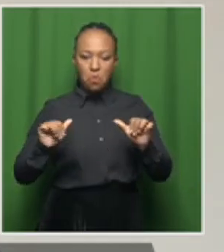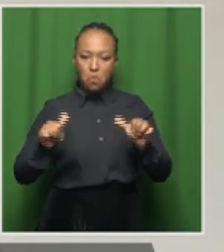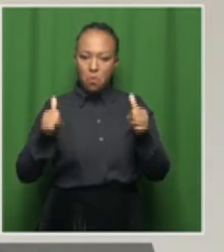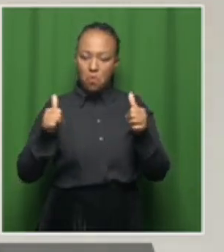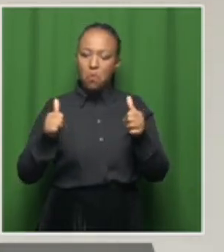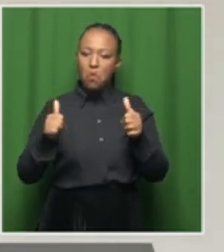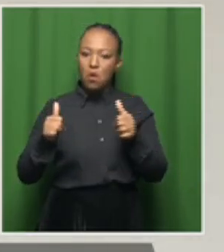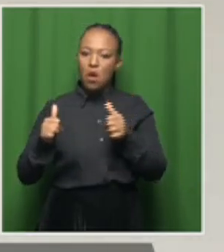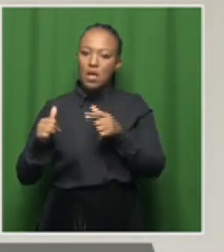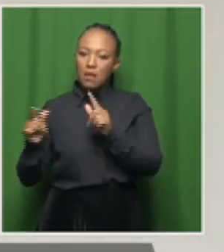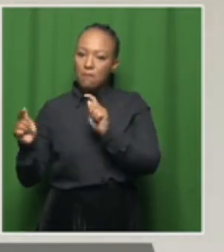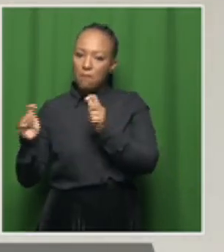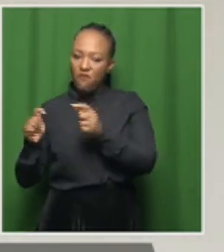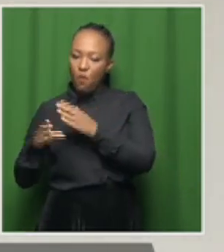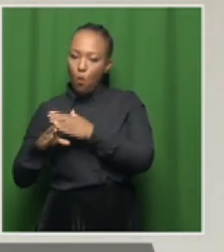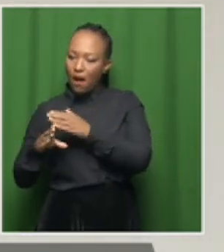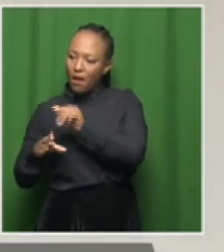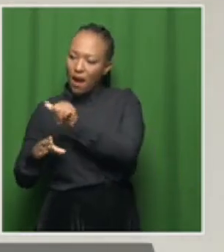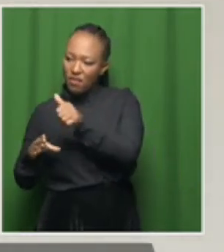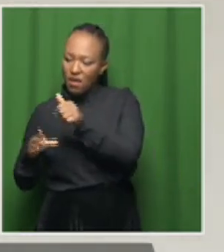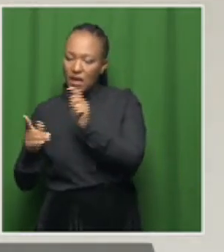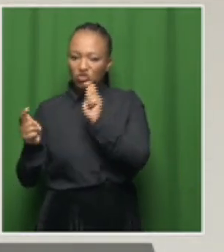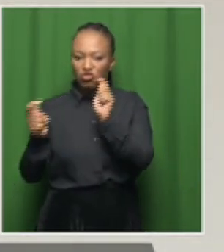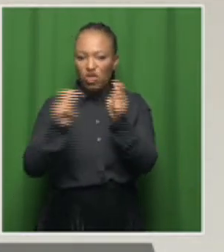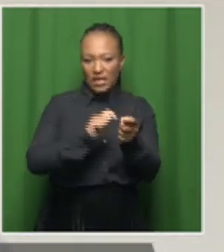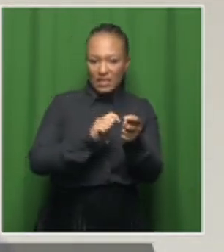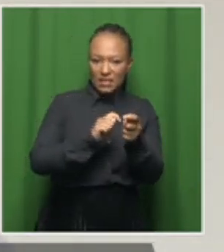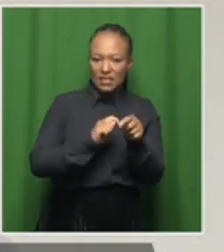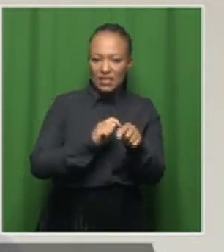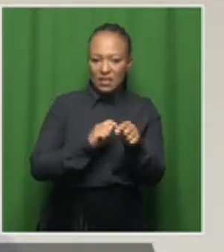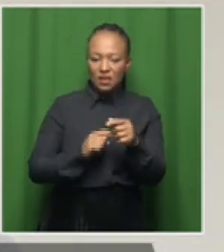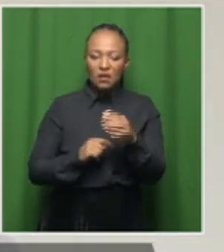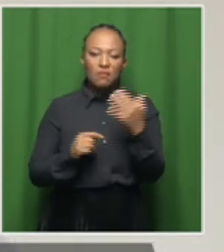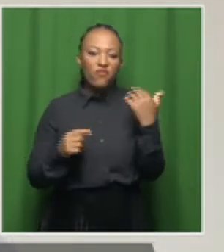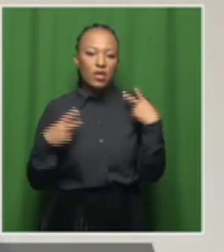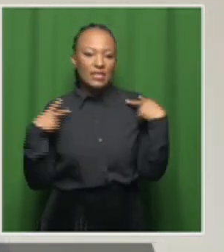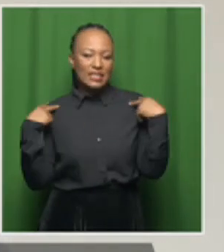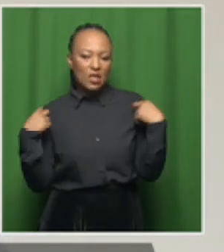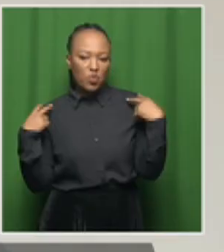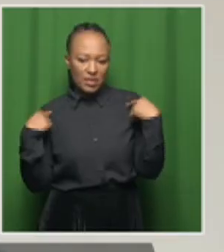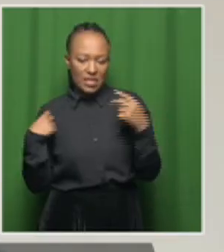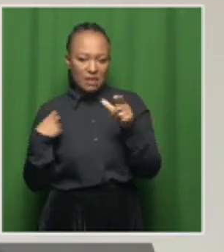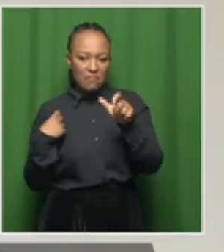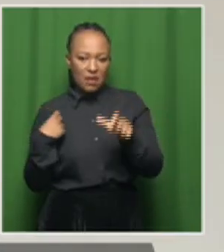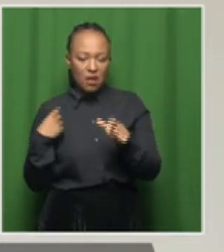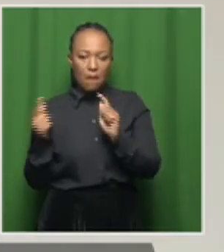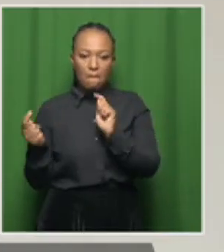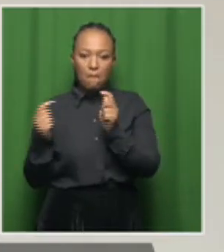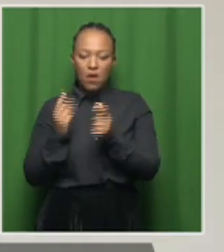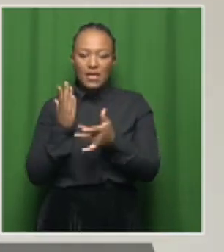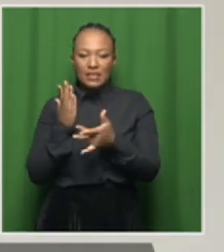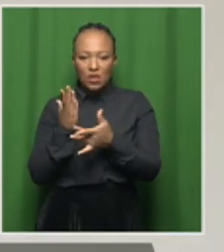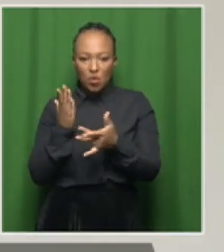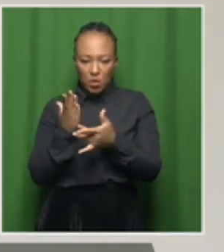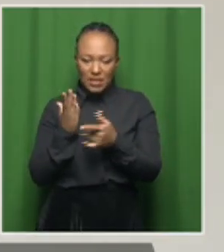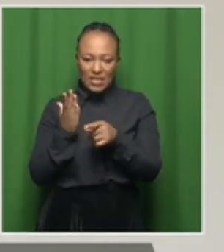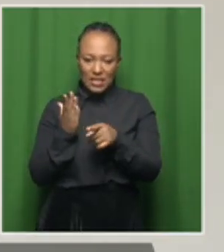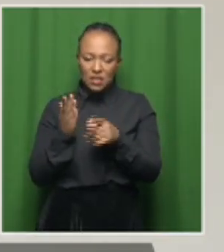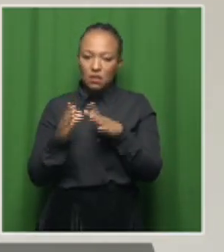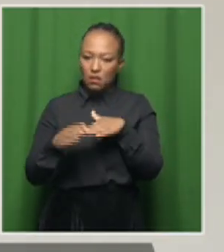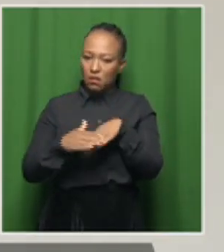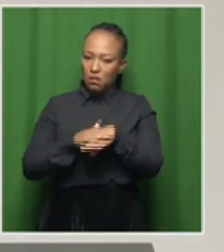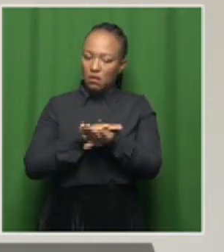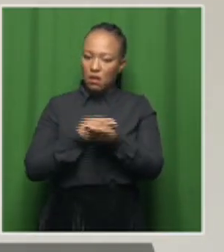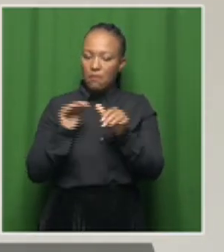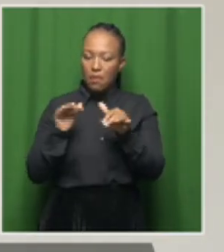other careers to the tech space. And we've seen another one where they were a security guard at some point, and then they moved into the tech space. So we've seen quite a few